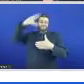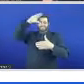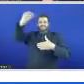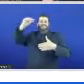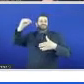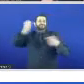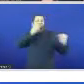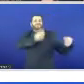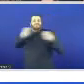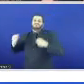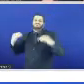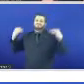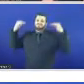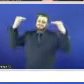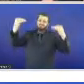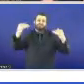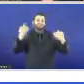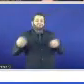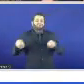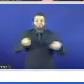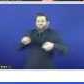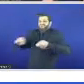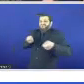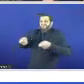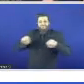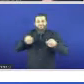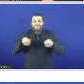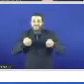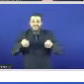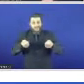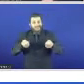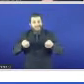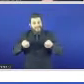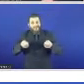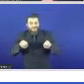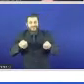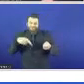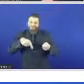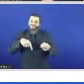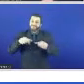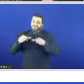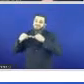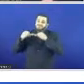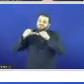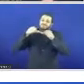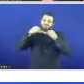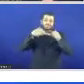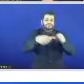issues of racial justice, of women's rights are not important. What's important, of course, is